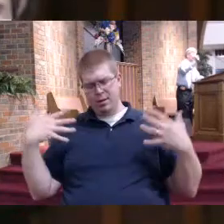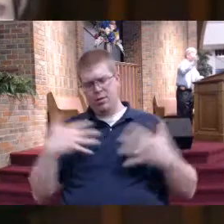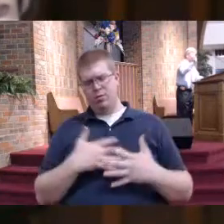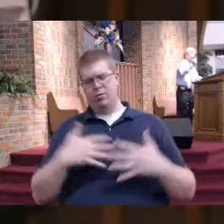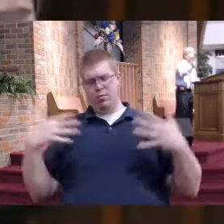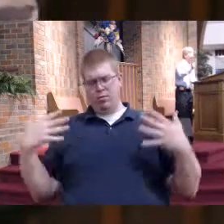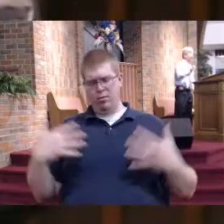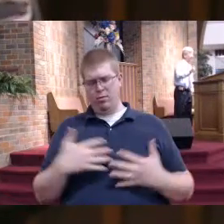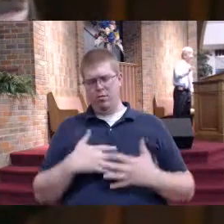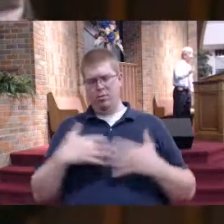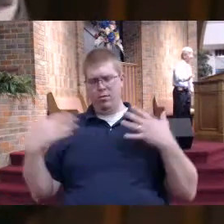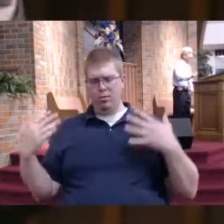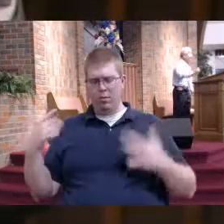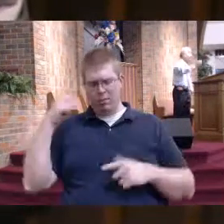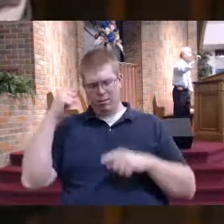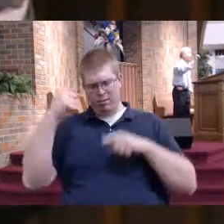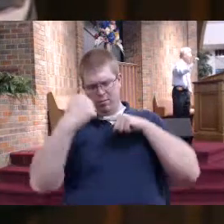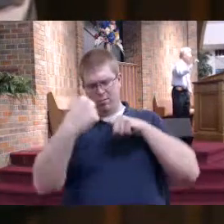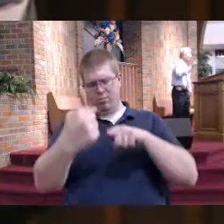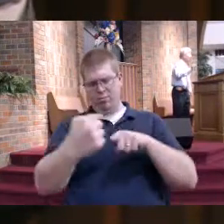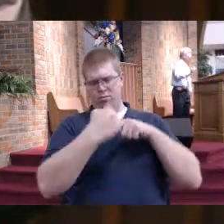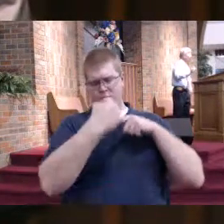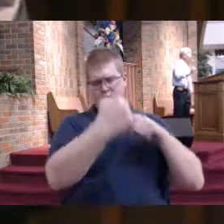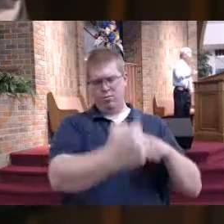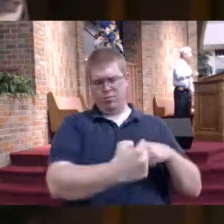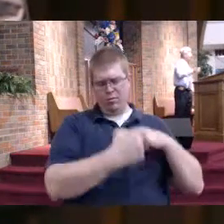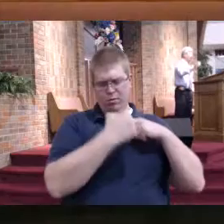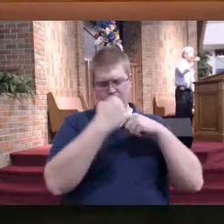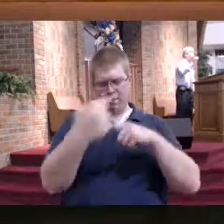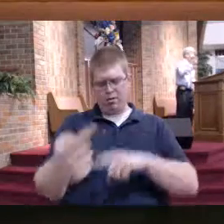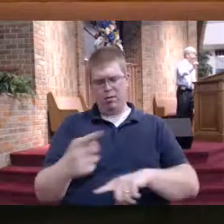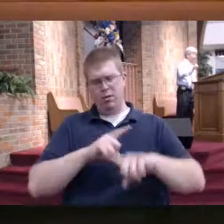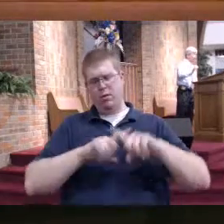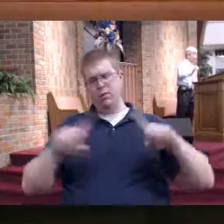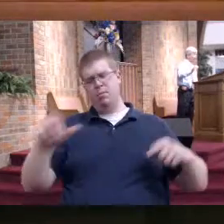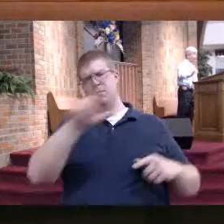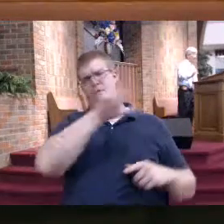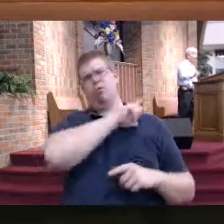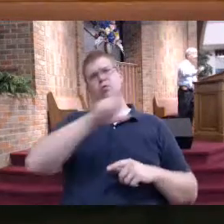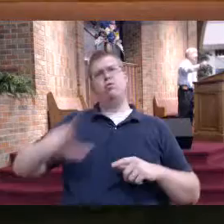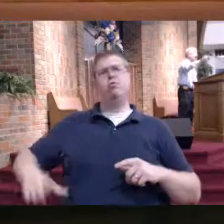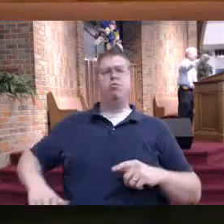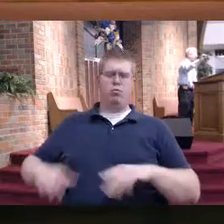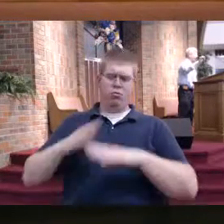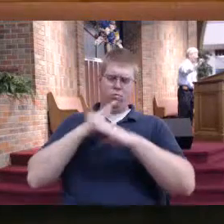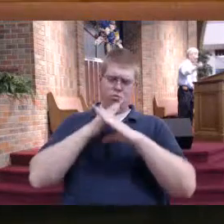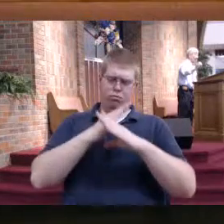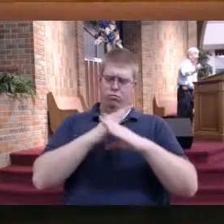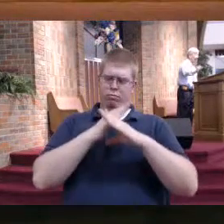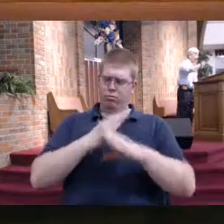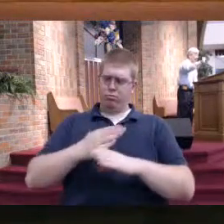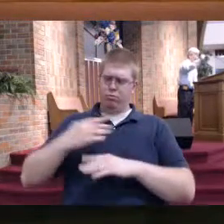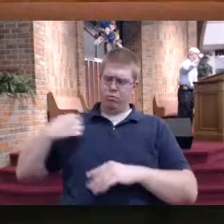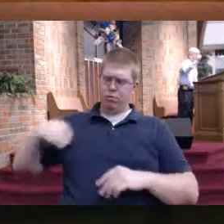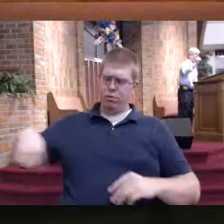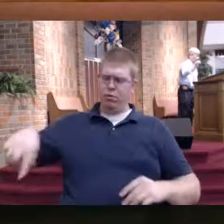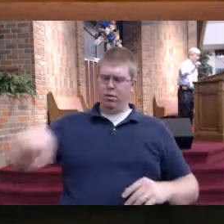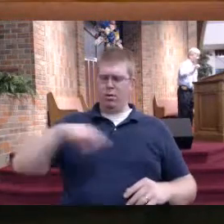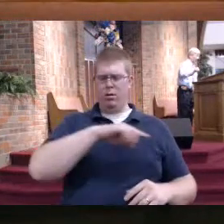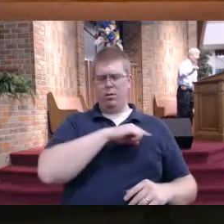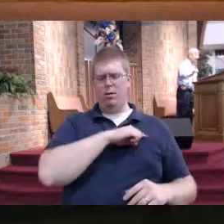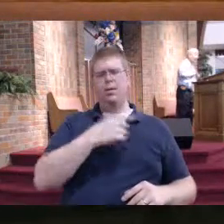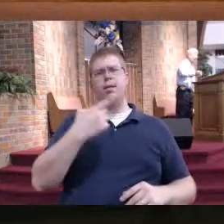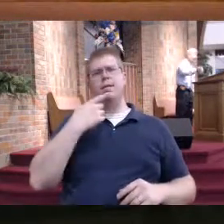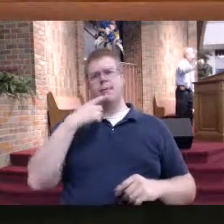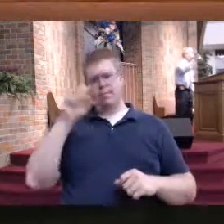the pilgrim's lurking foe, but the Lord is our defender, and he tells us